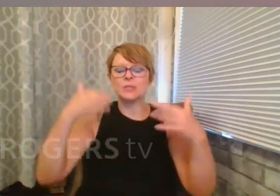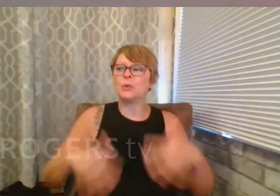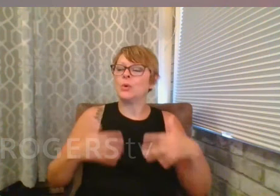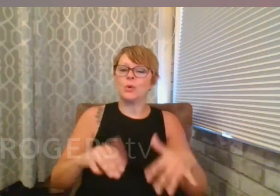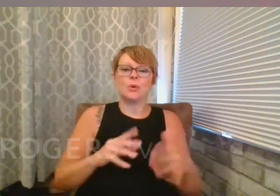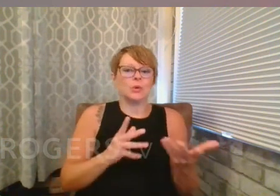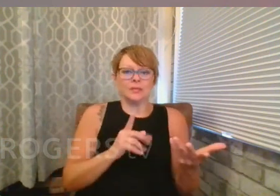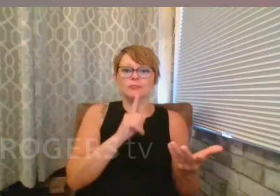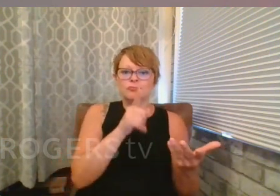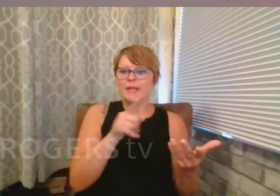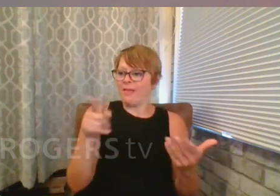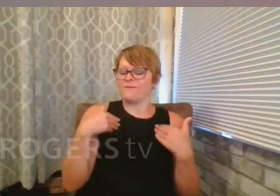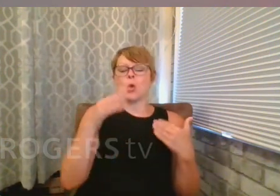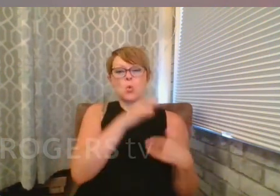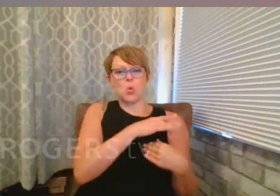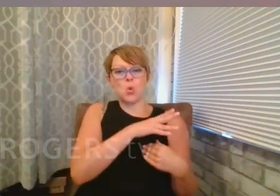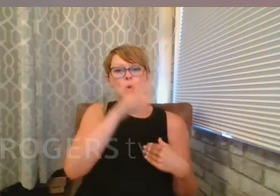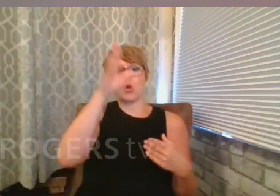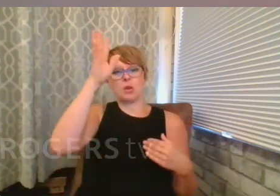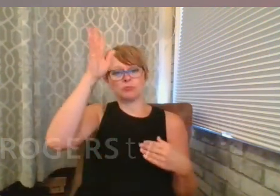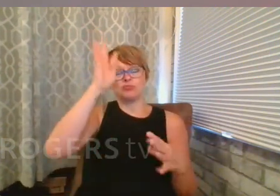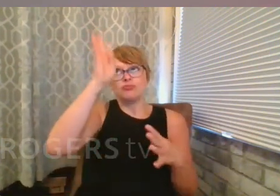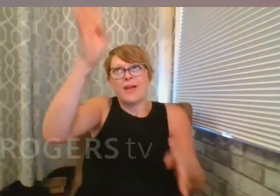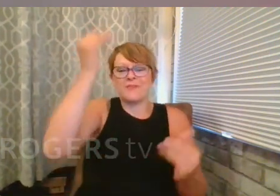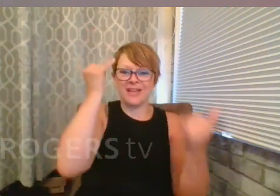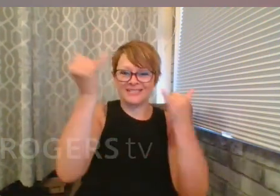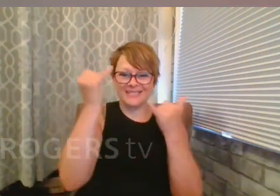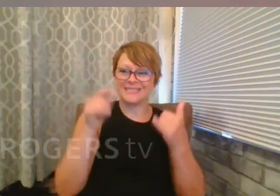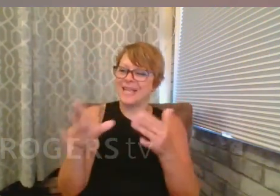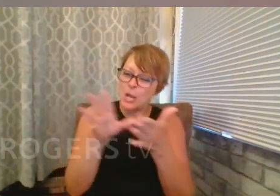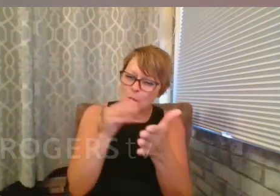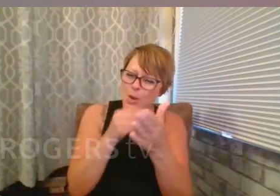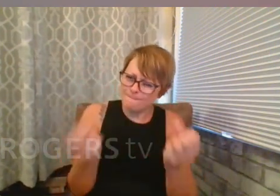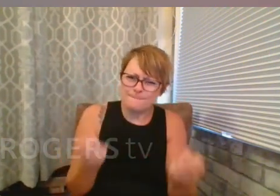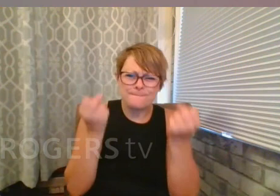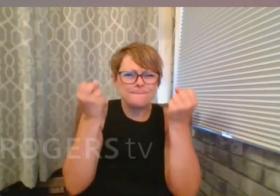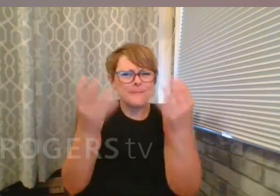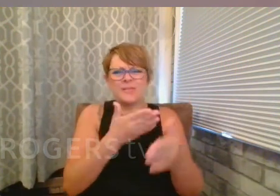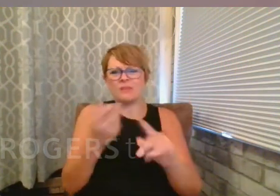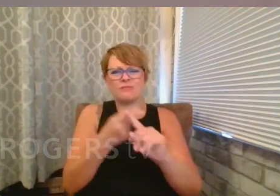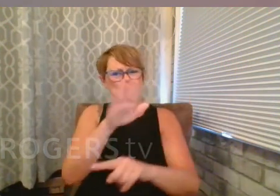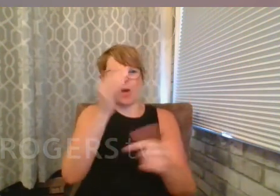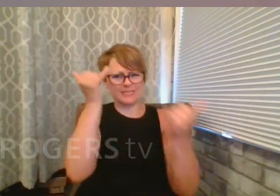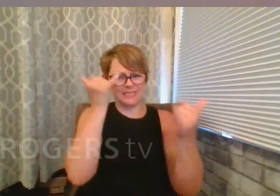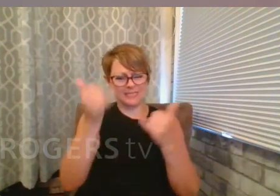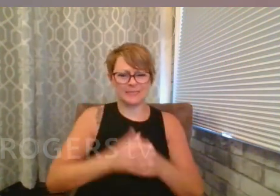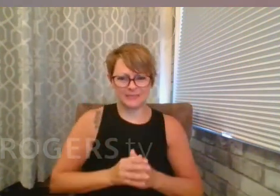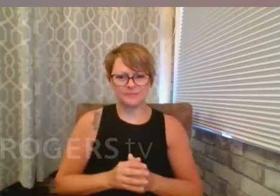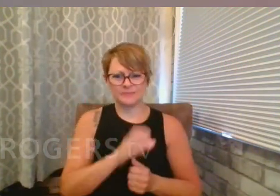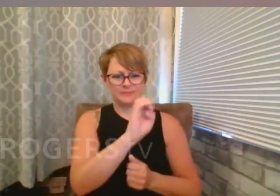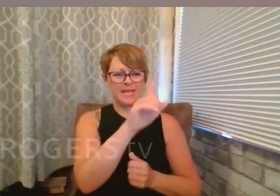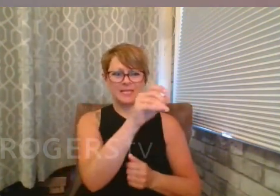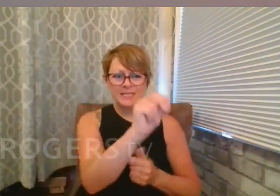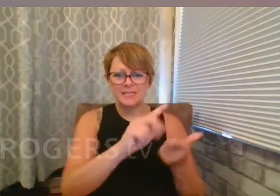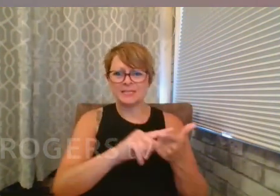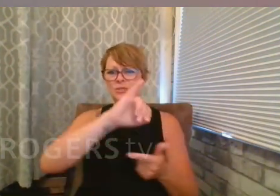in this province. I'm sure they're going to learn many things from all of your ideas. Minnie, Eldin, Joe, I don't